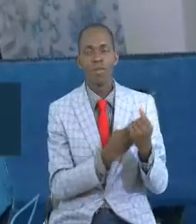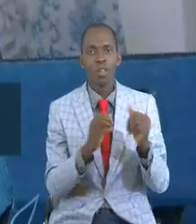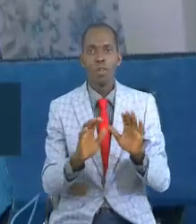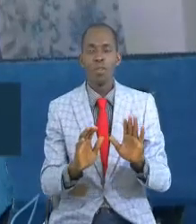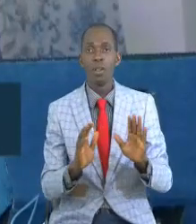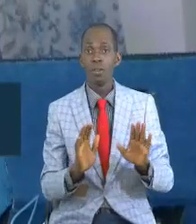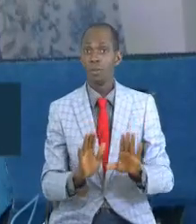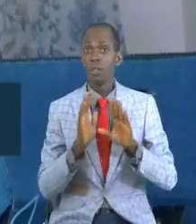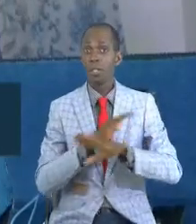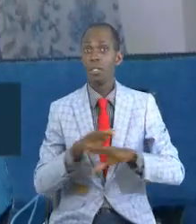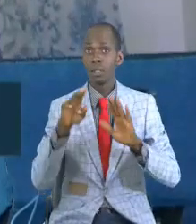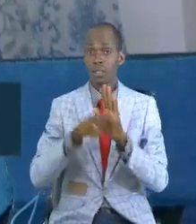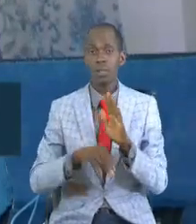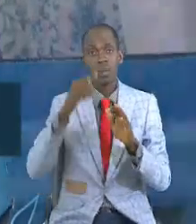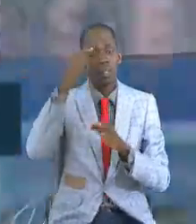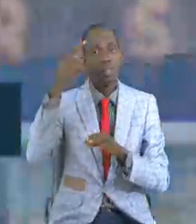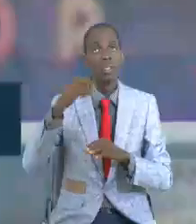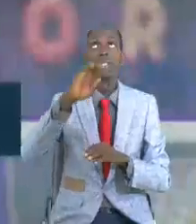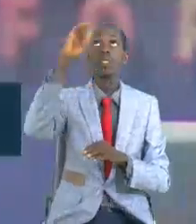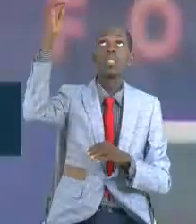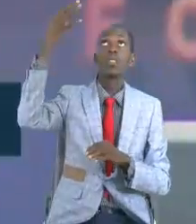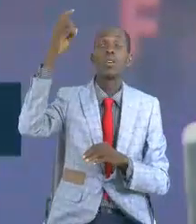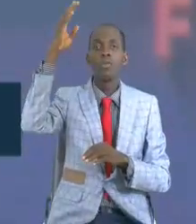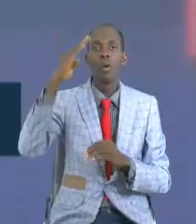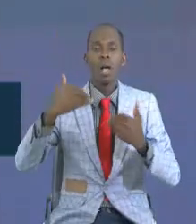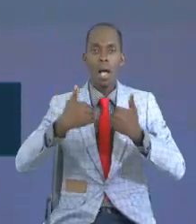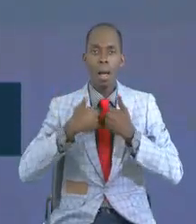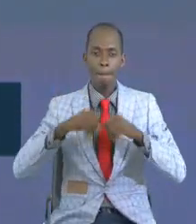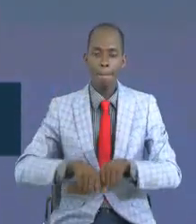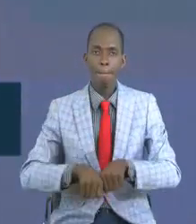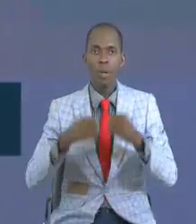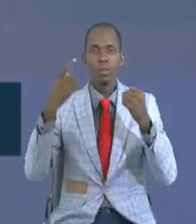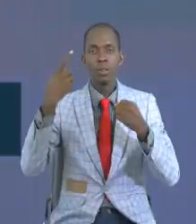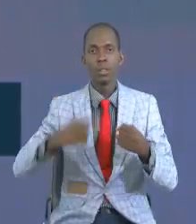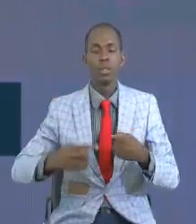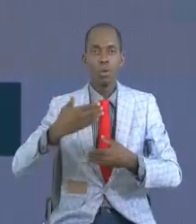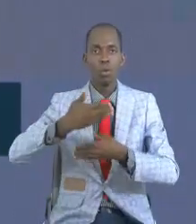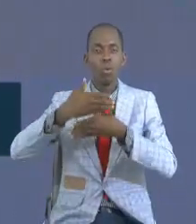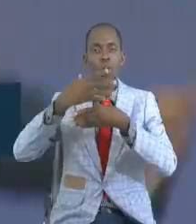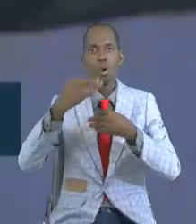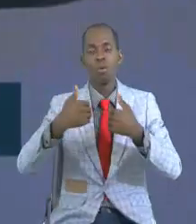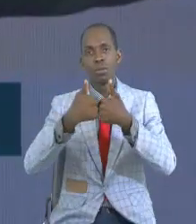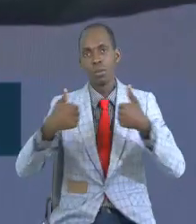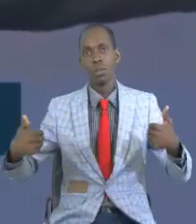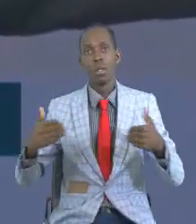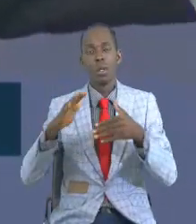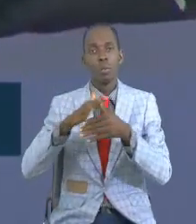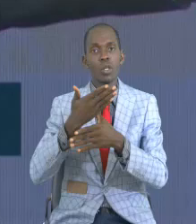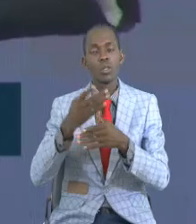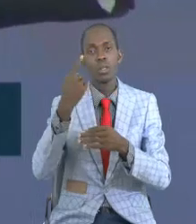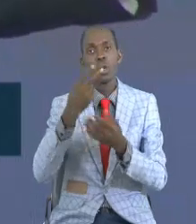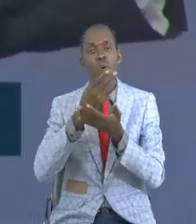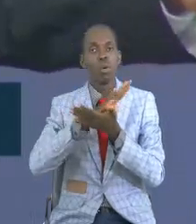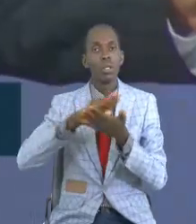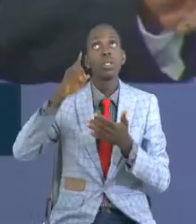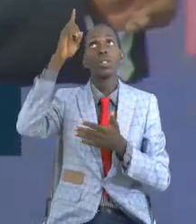the grace of God had broken down the middle wall of partition between the holy God and the